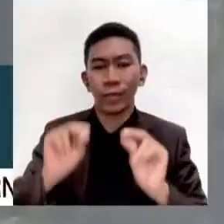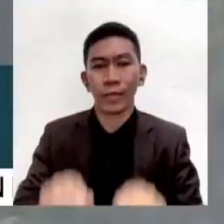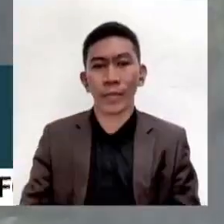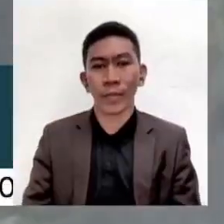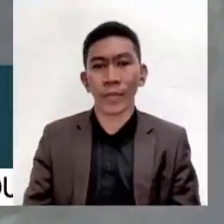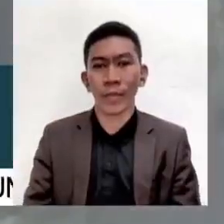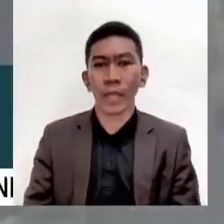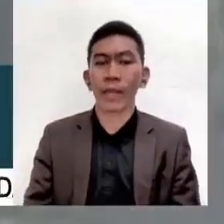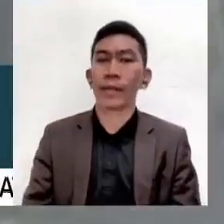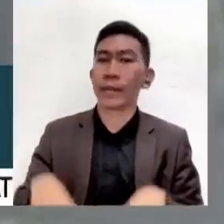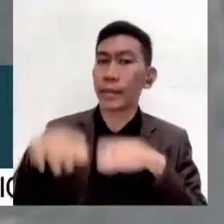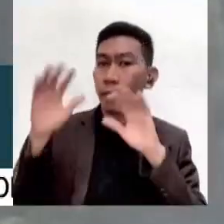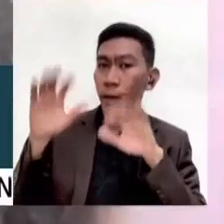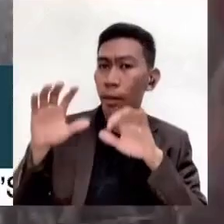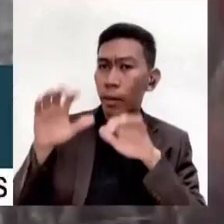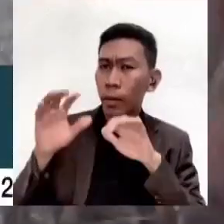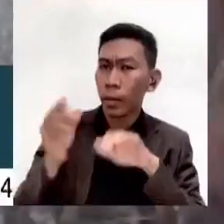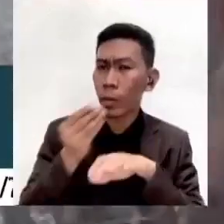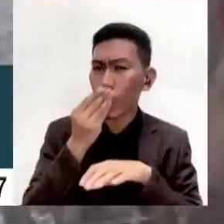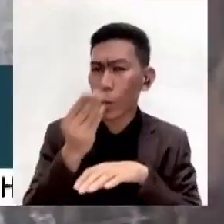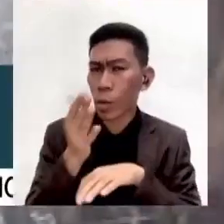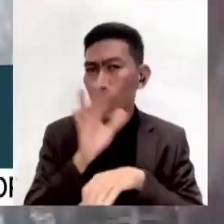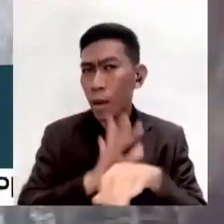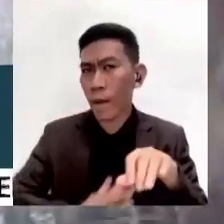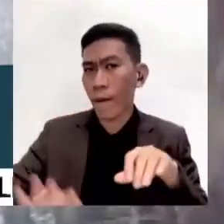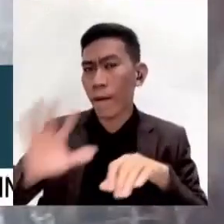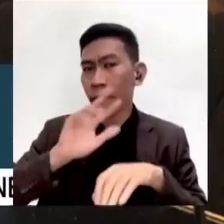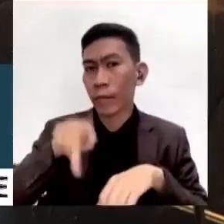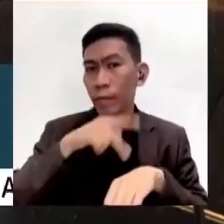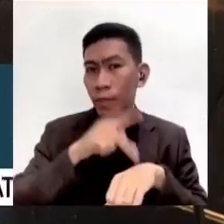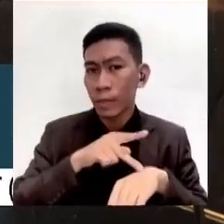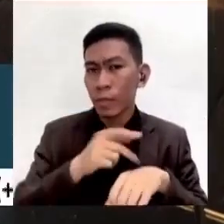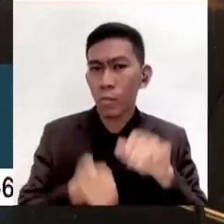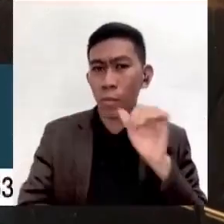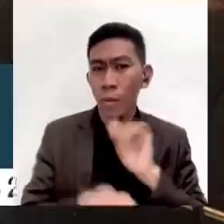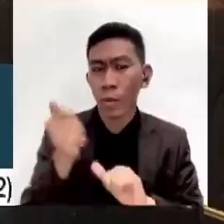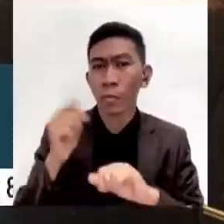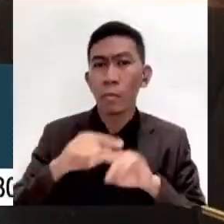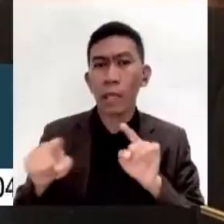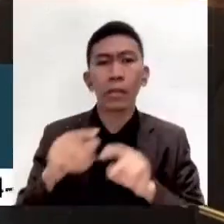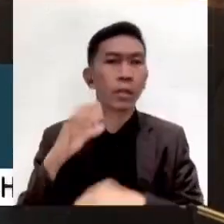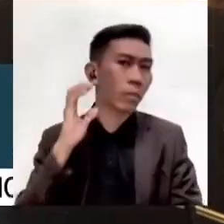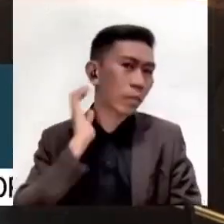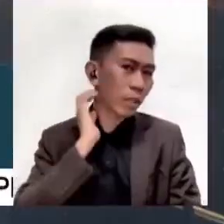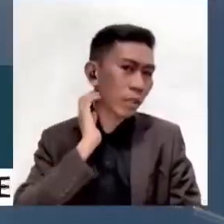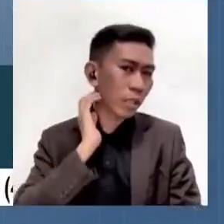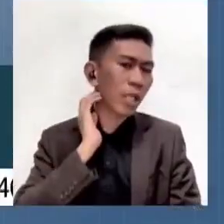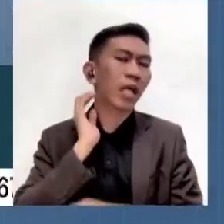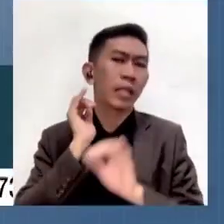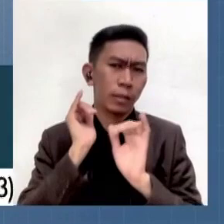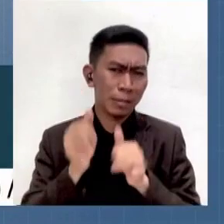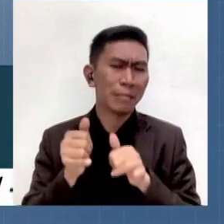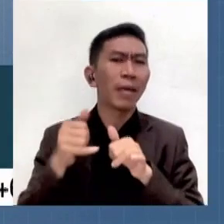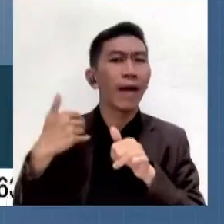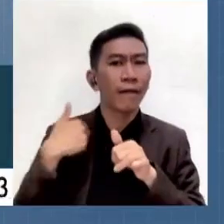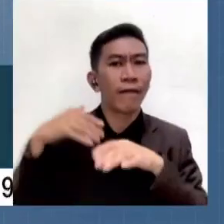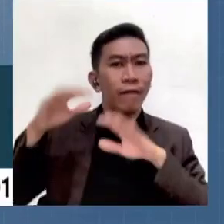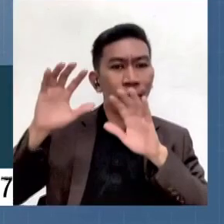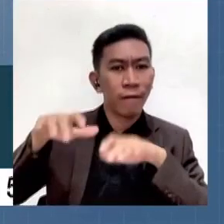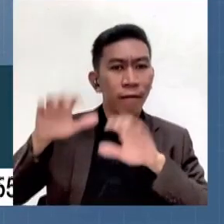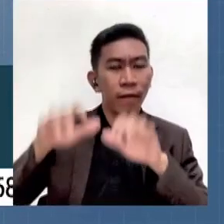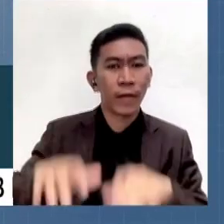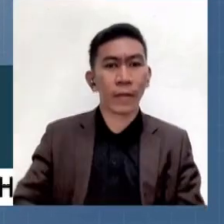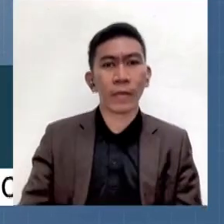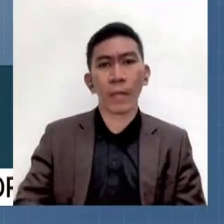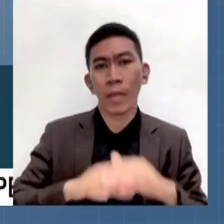below normal in most parts of the country, some areas, particularly Mindanao, will still get showers. Below normal rainfall